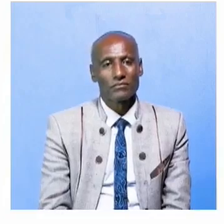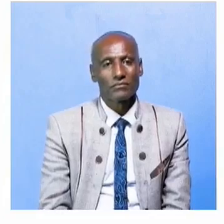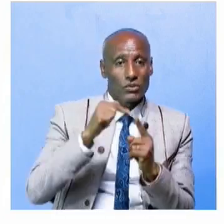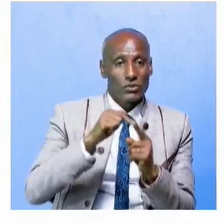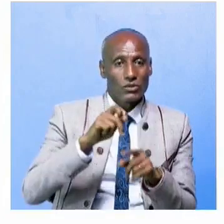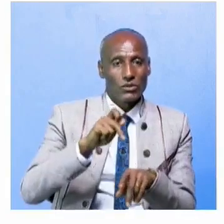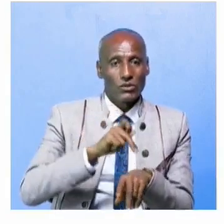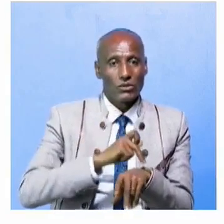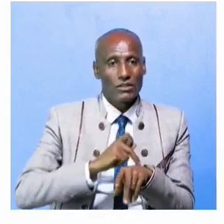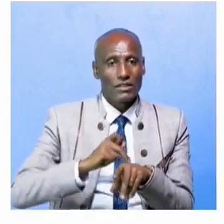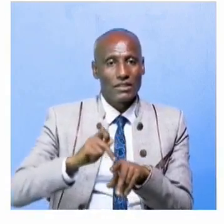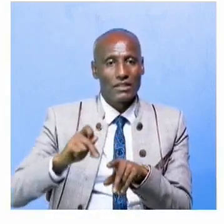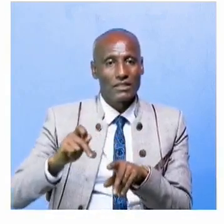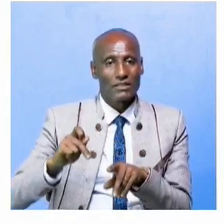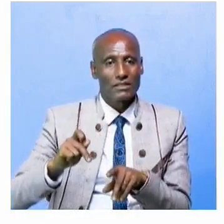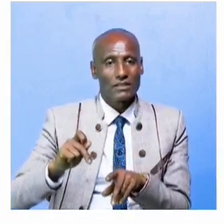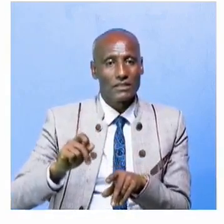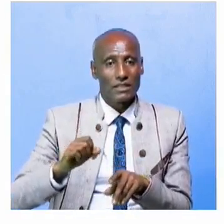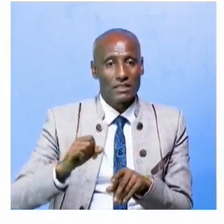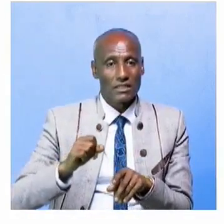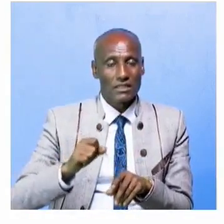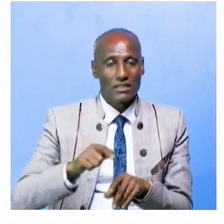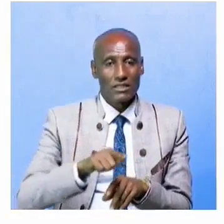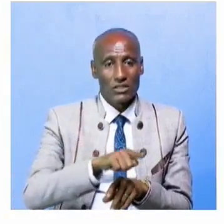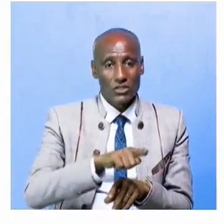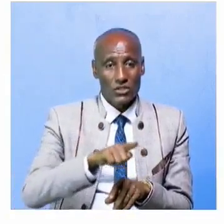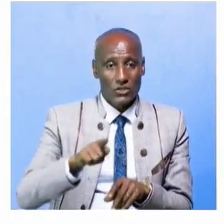Two, your strength.